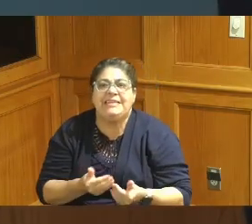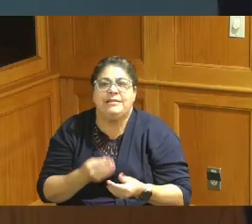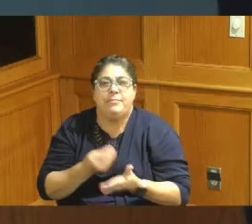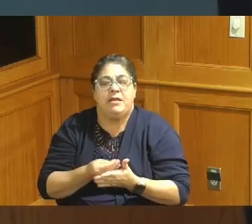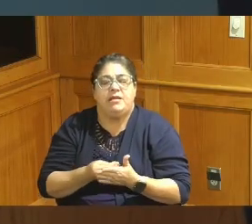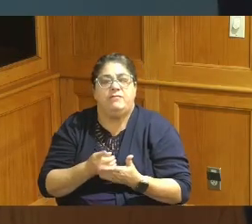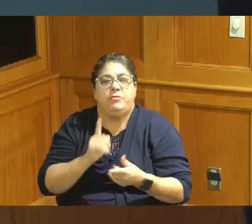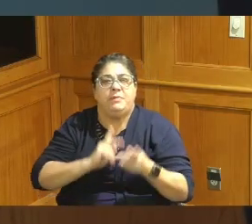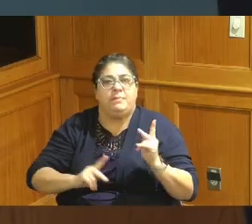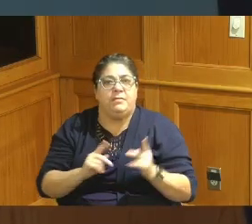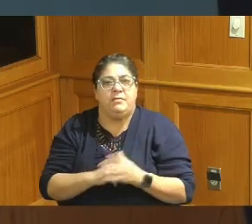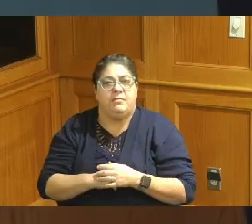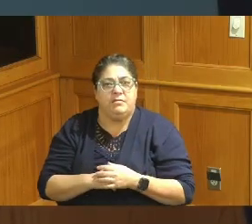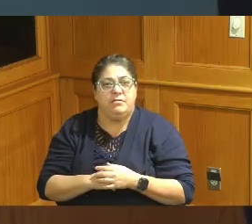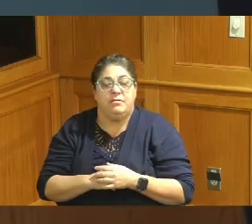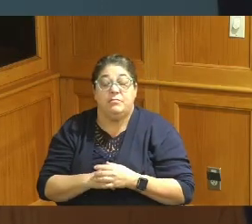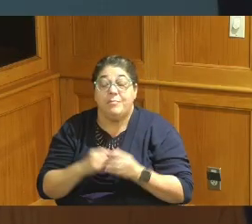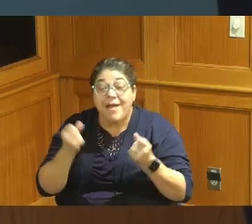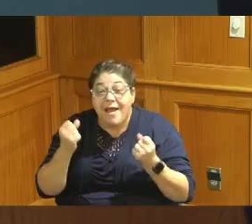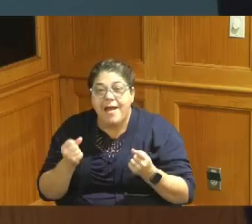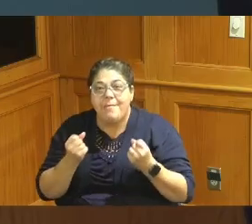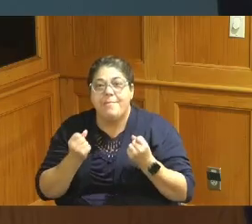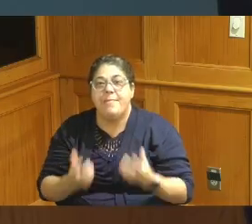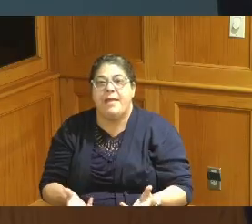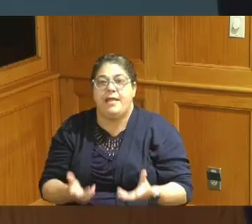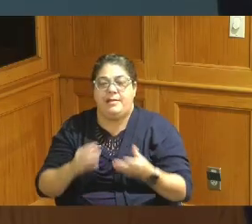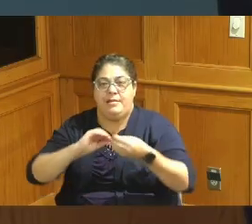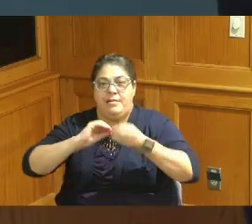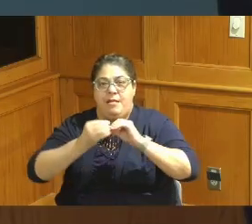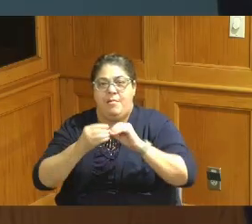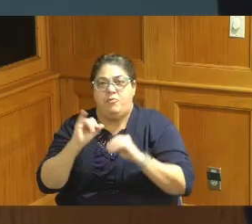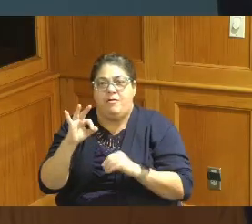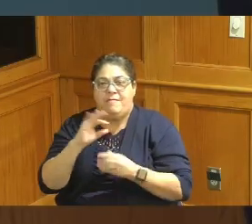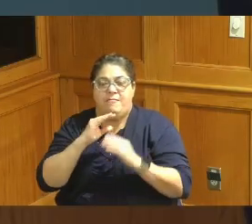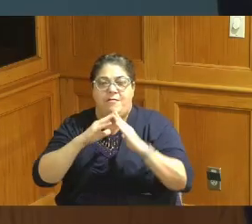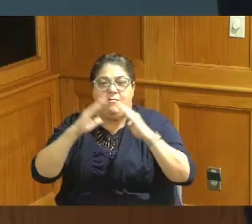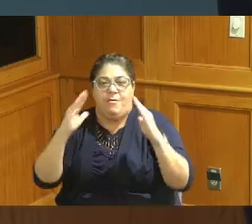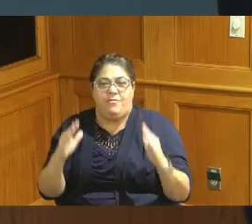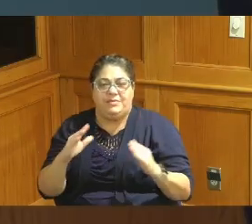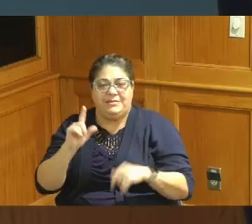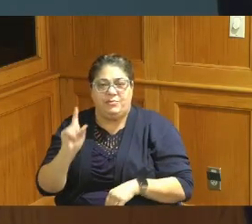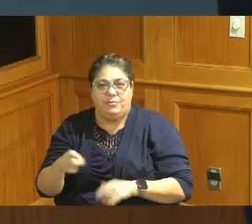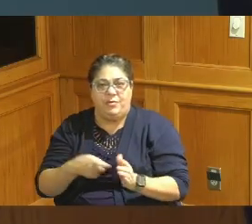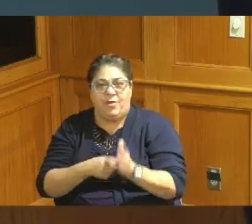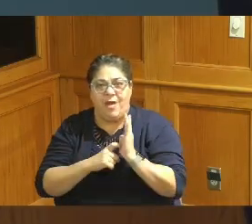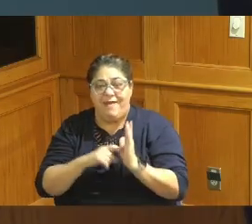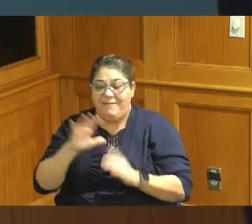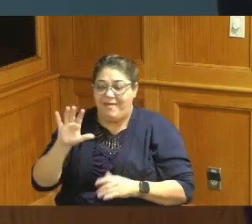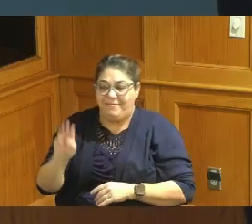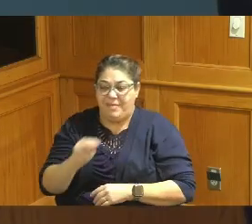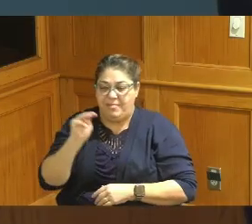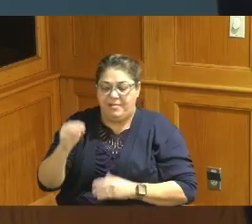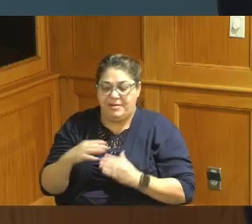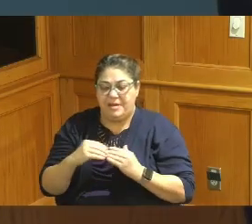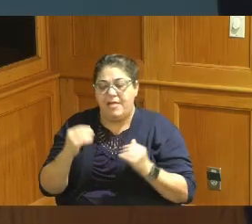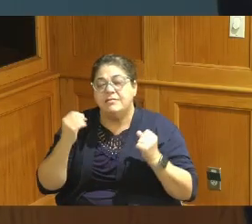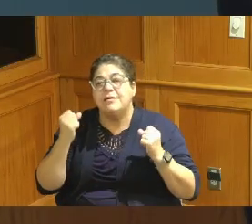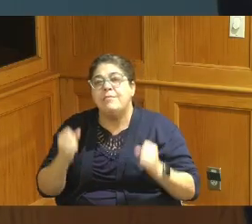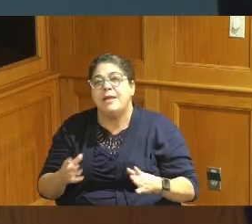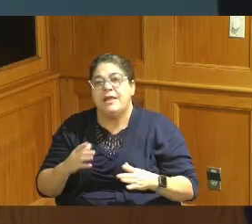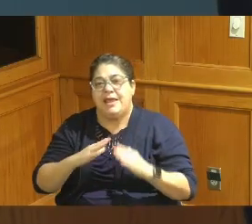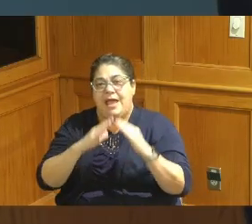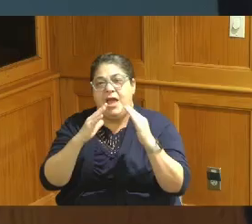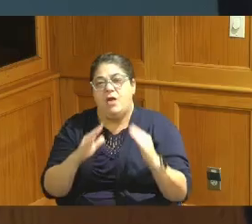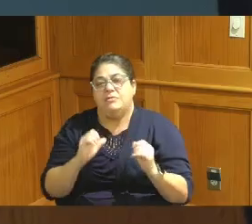of how many homes that need these kinds of repairs with $5 million are getting these kinds of